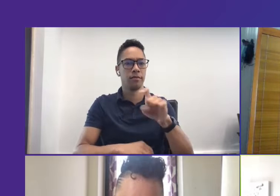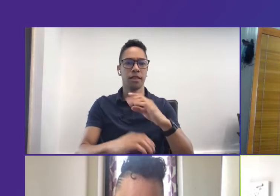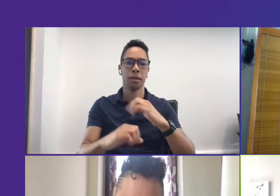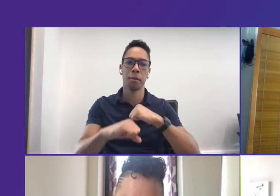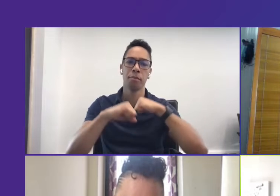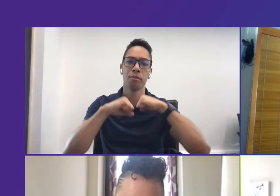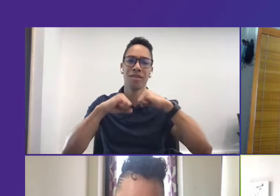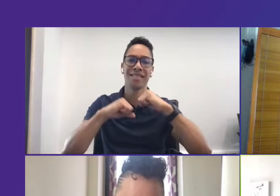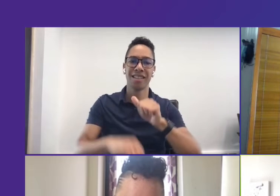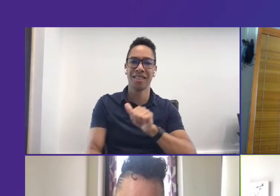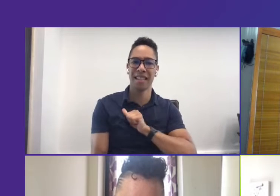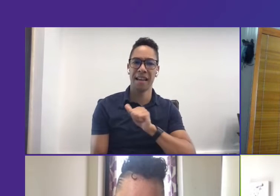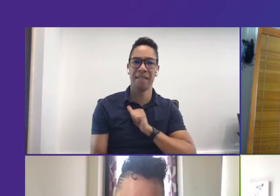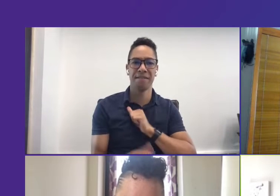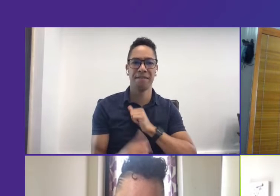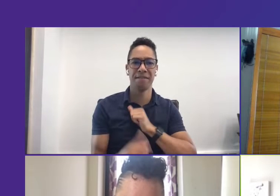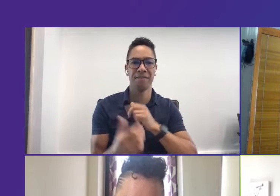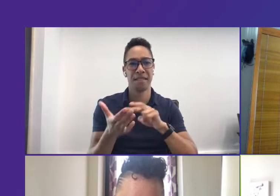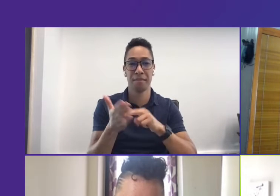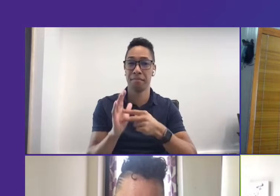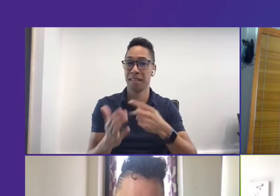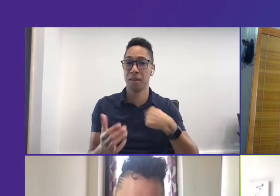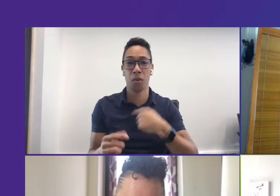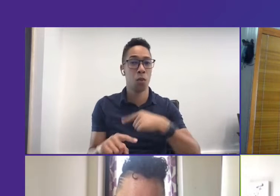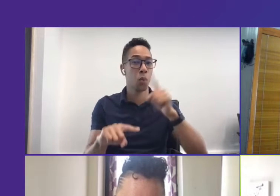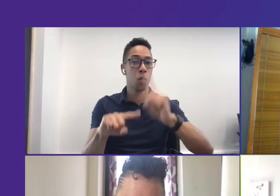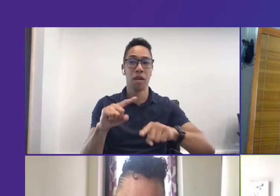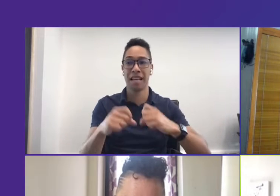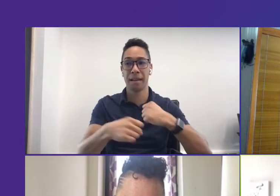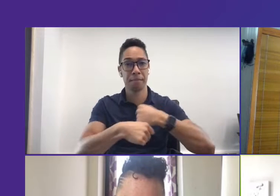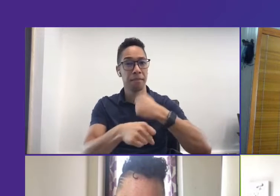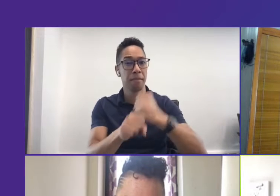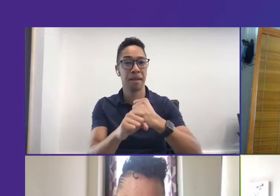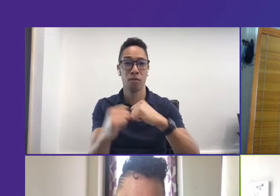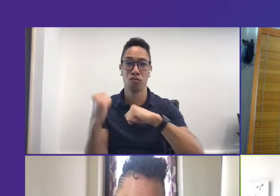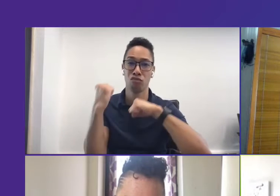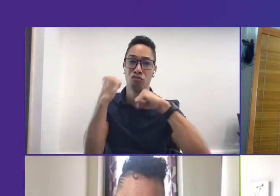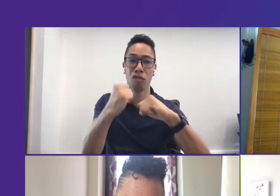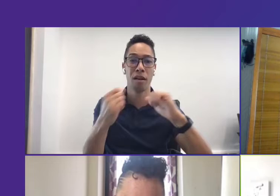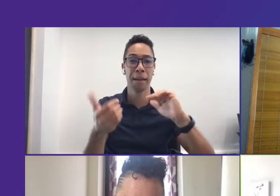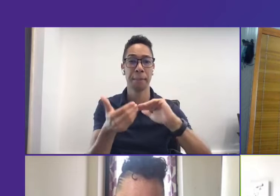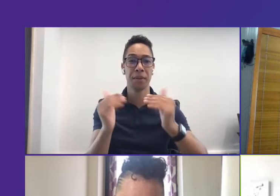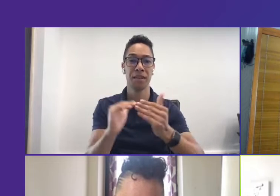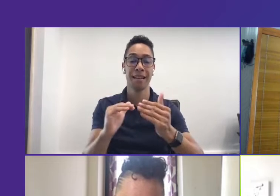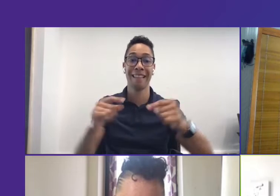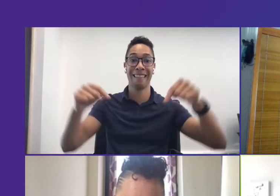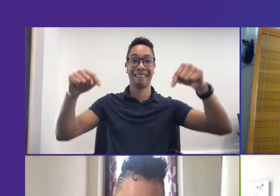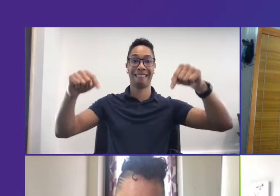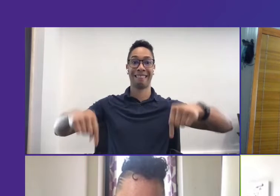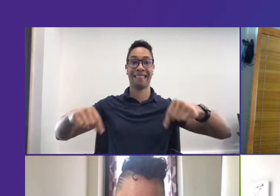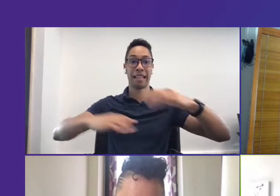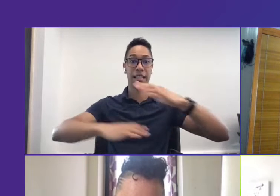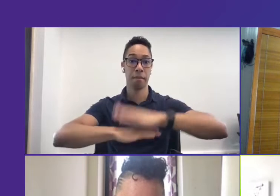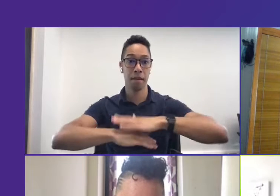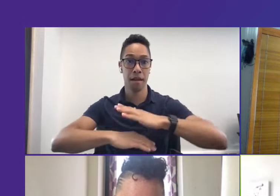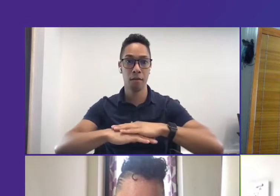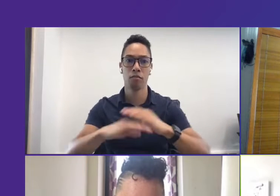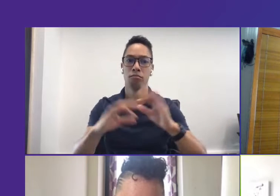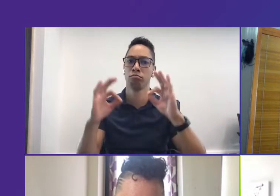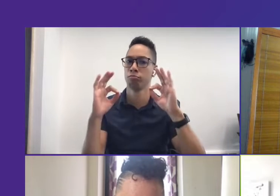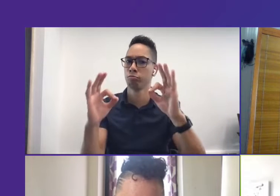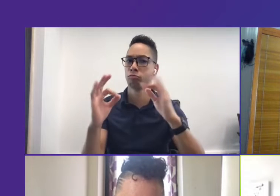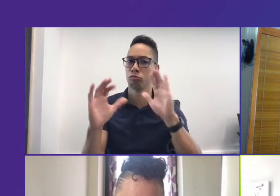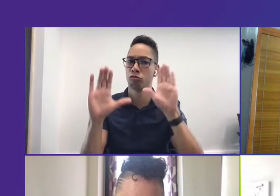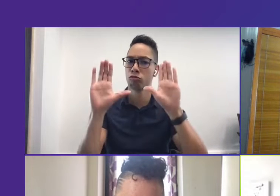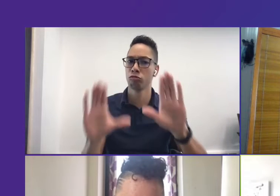really doesn't allow us to build a strong community. So these platforms, I feel like they're making an amazing